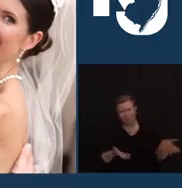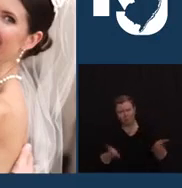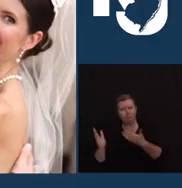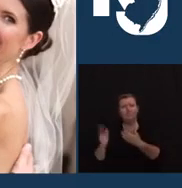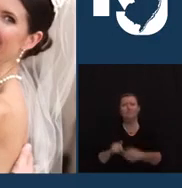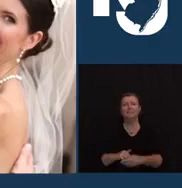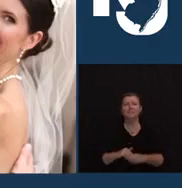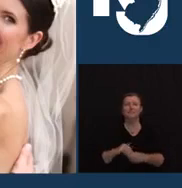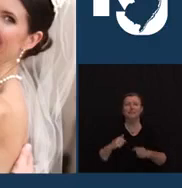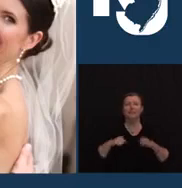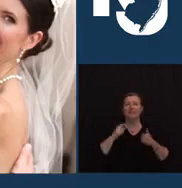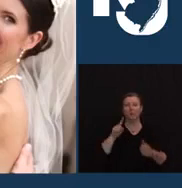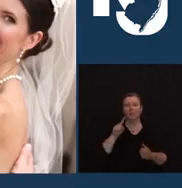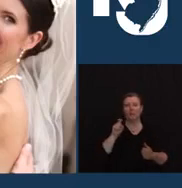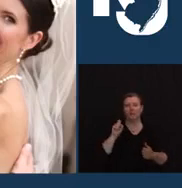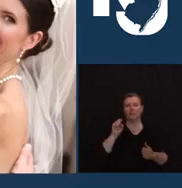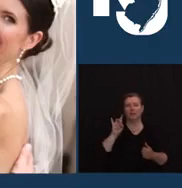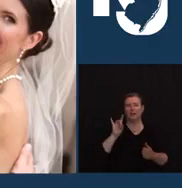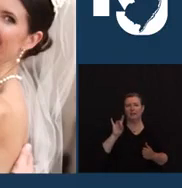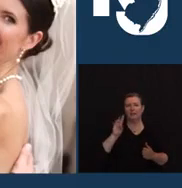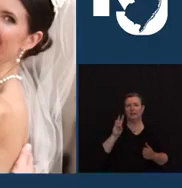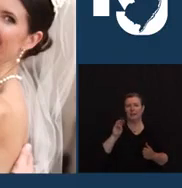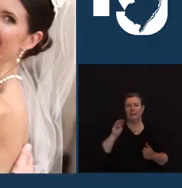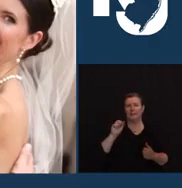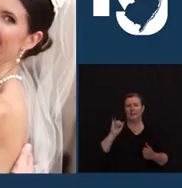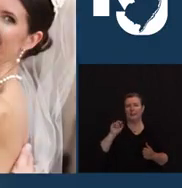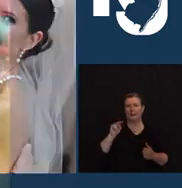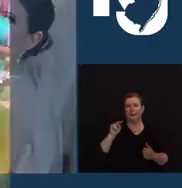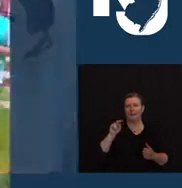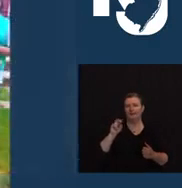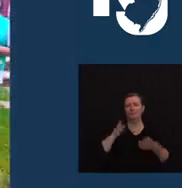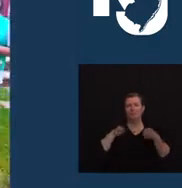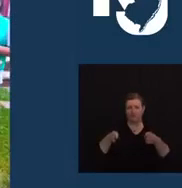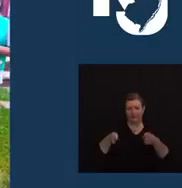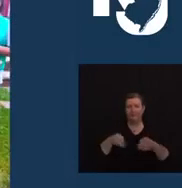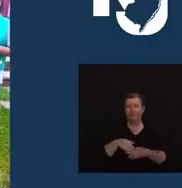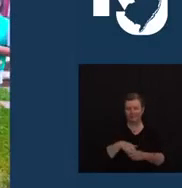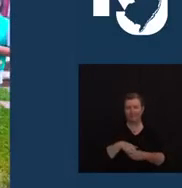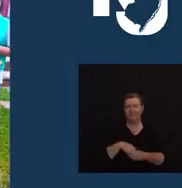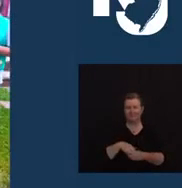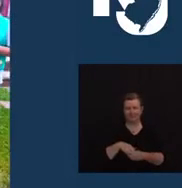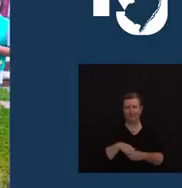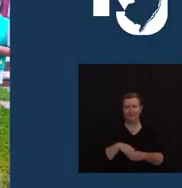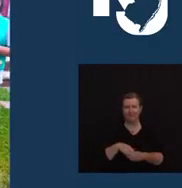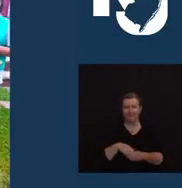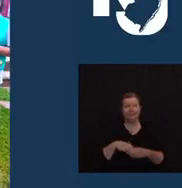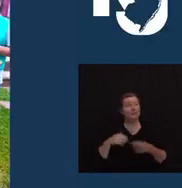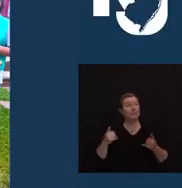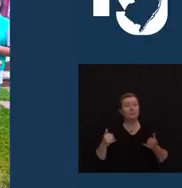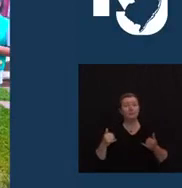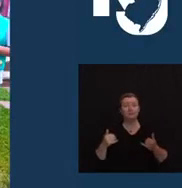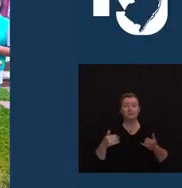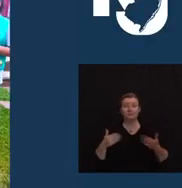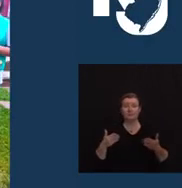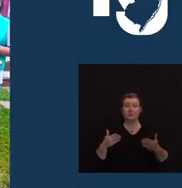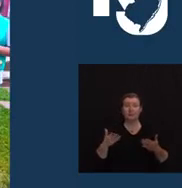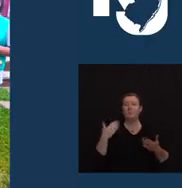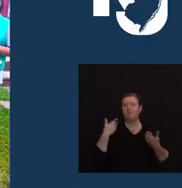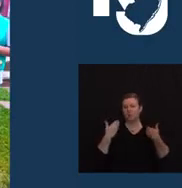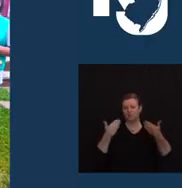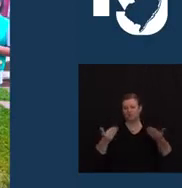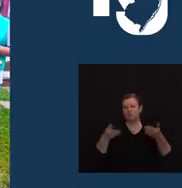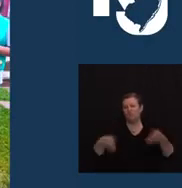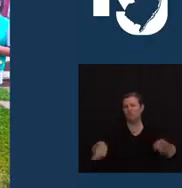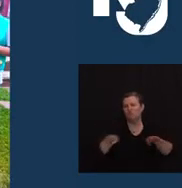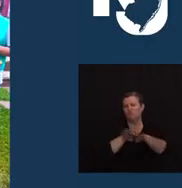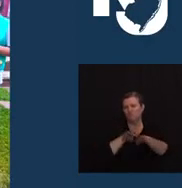186 Main Street in Hackettstown. Finally, before I close, I want to give a shout out to these young ladies, the members of